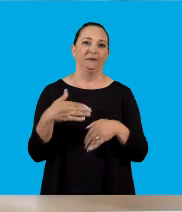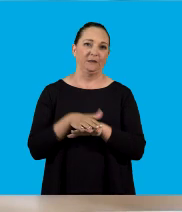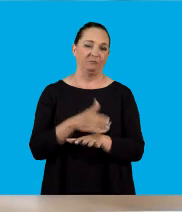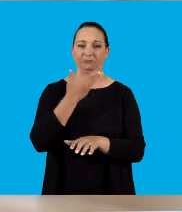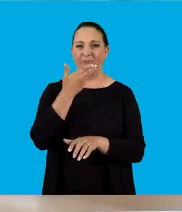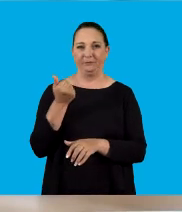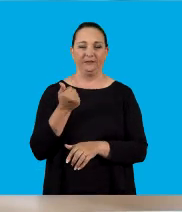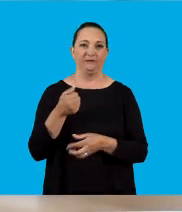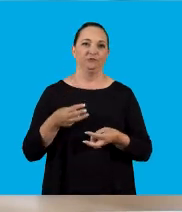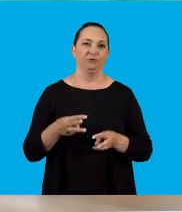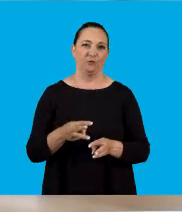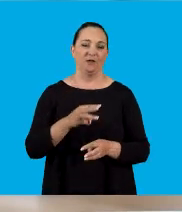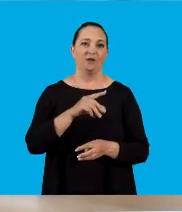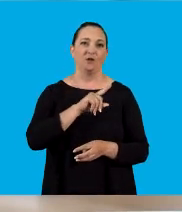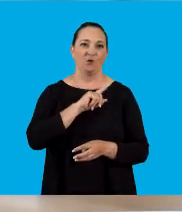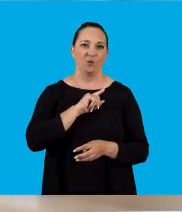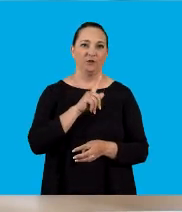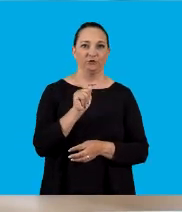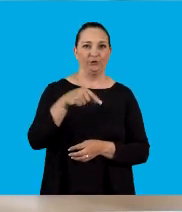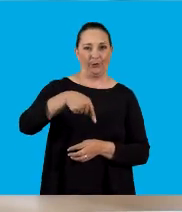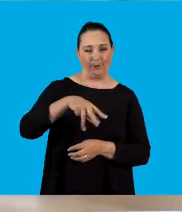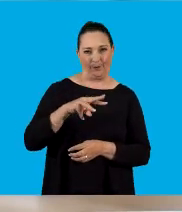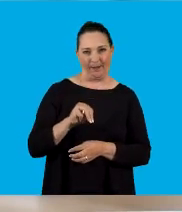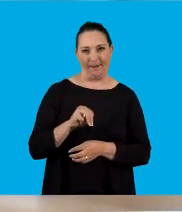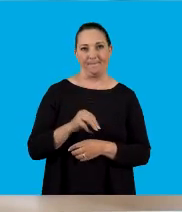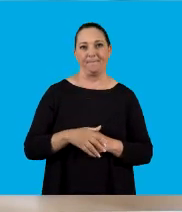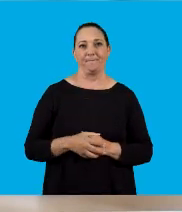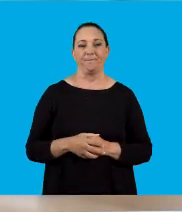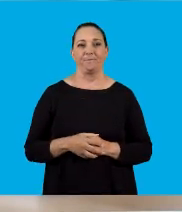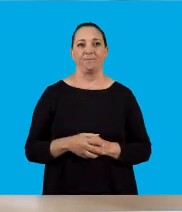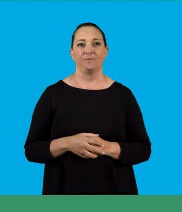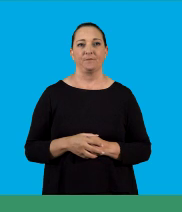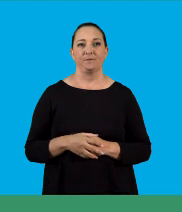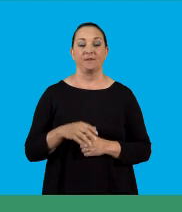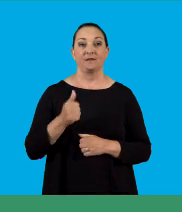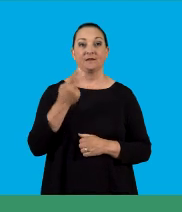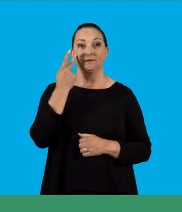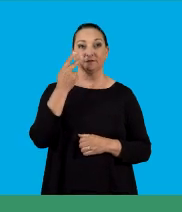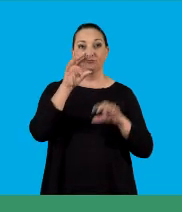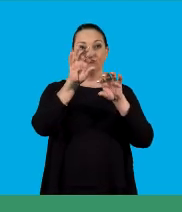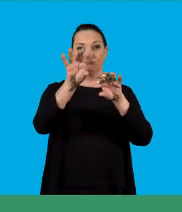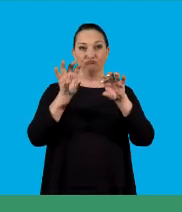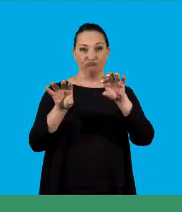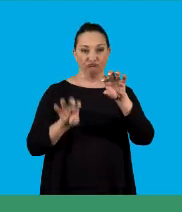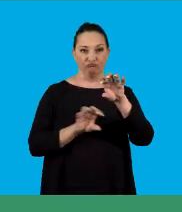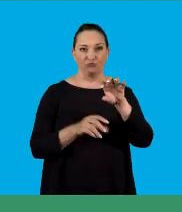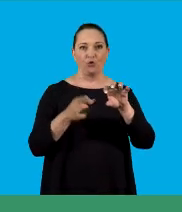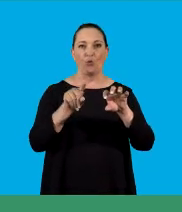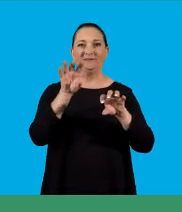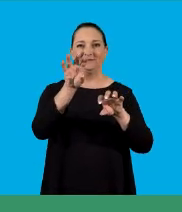in the best way, because that is the philosophy, total quality management. So we'll be looking into